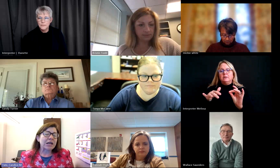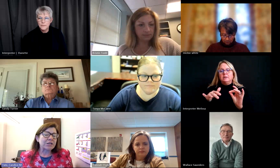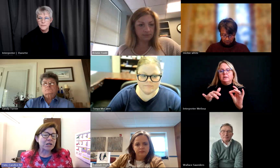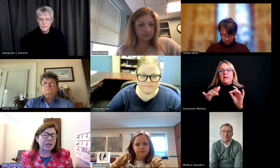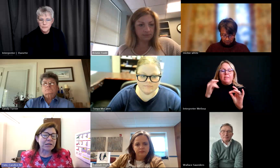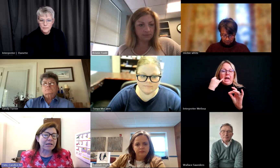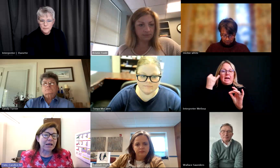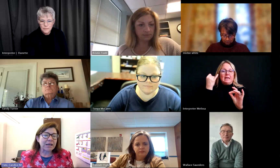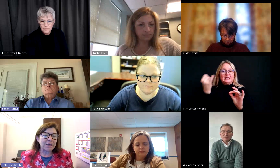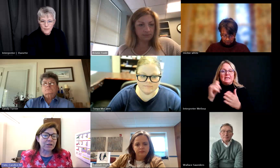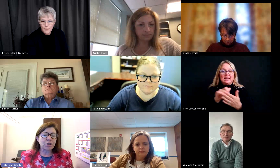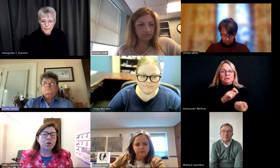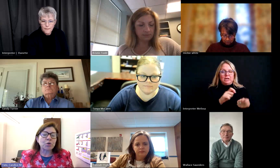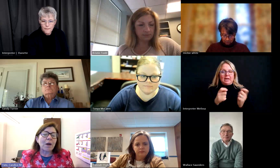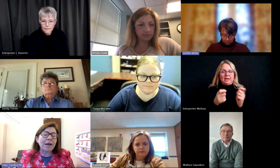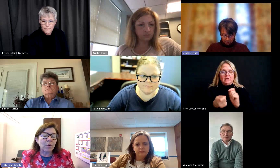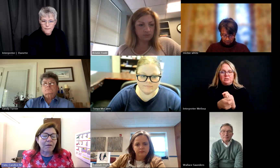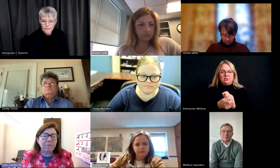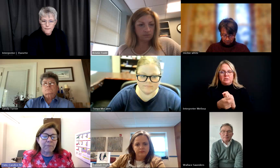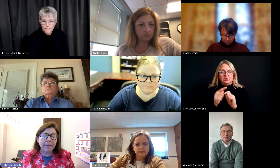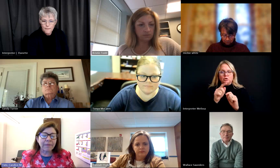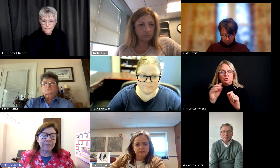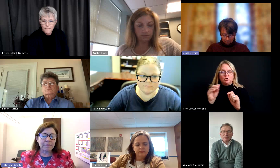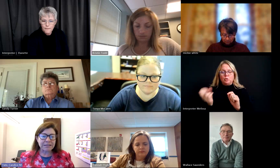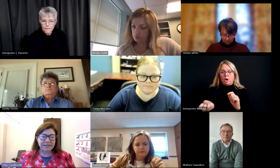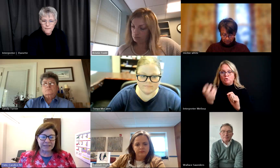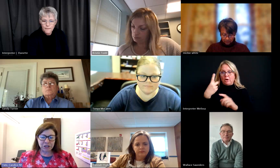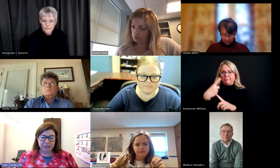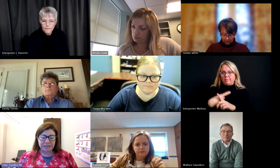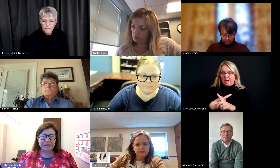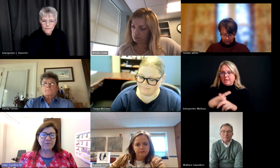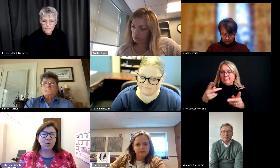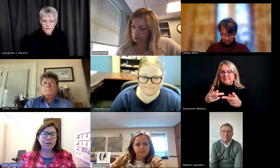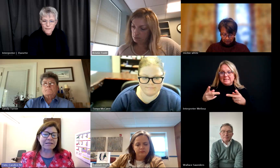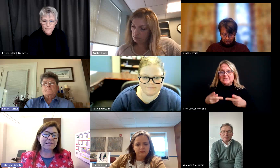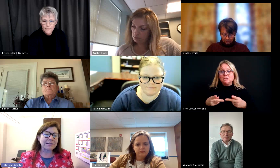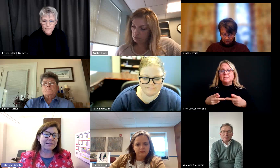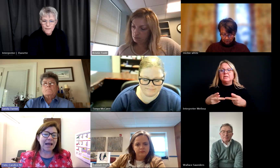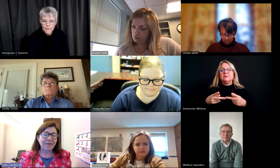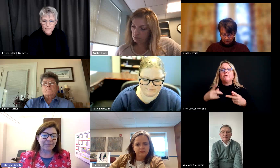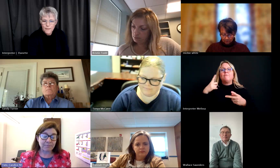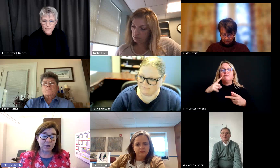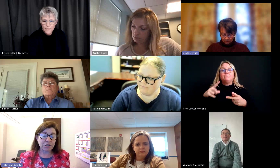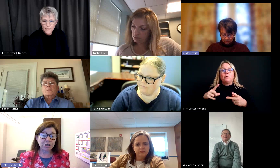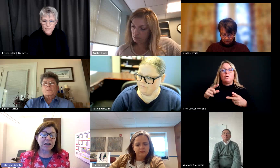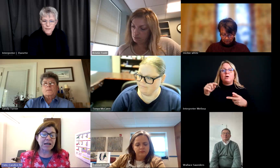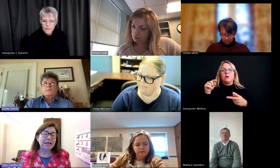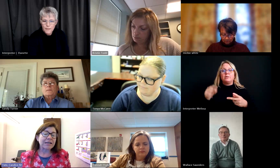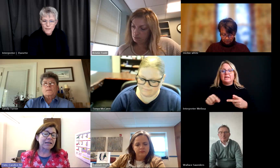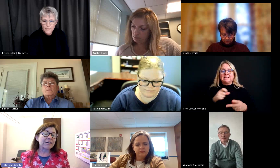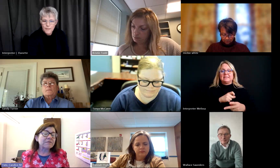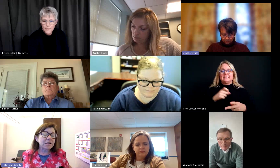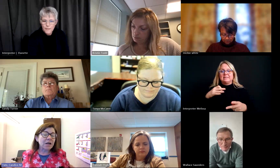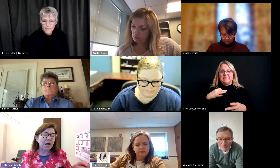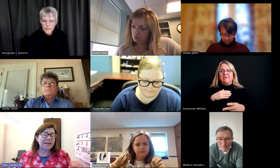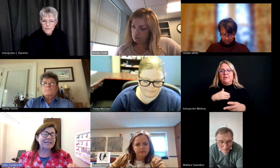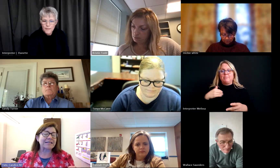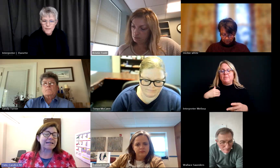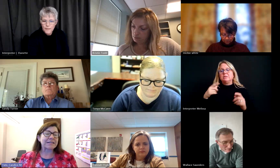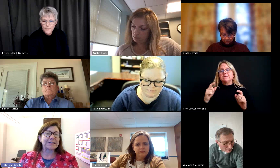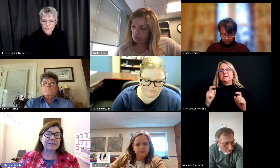idea that changing to a 12-month positions for these staff members